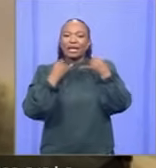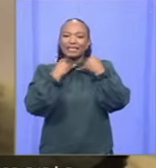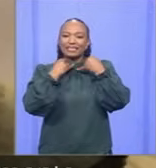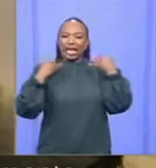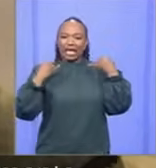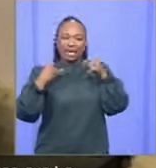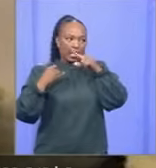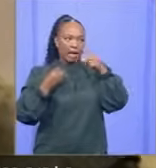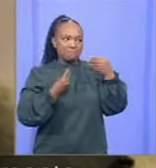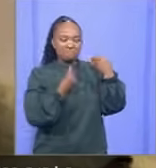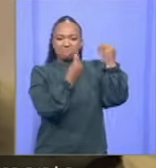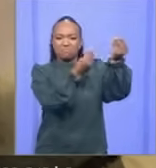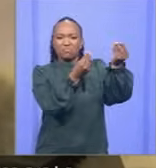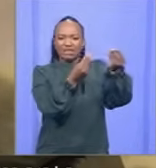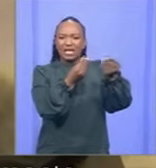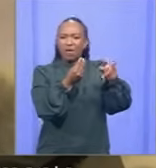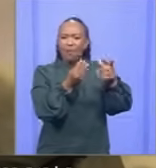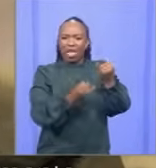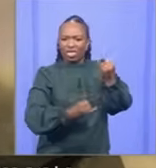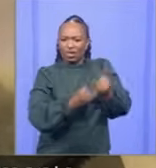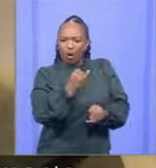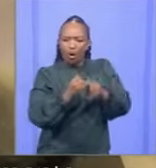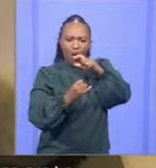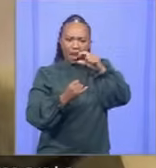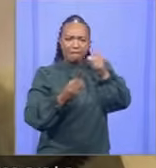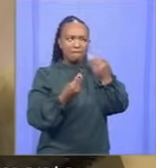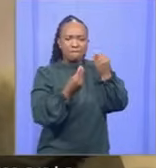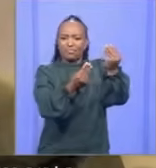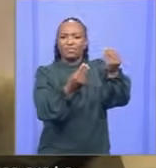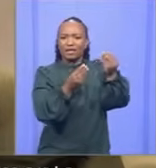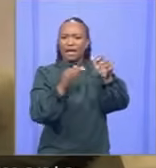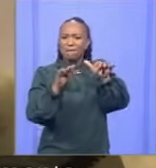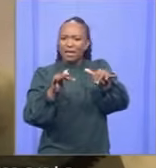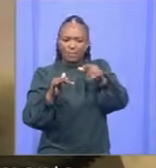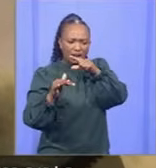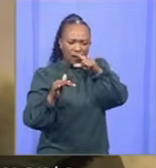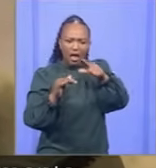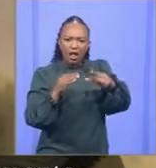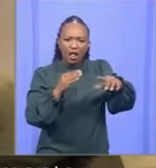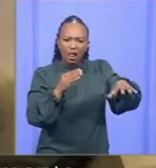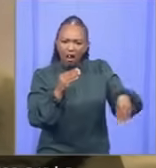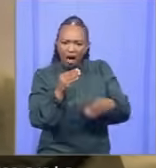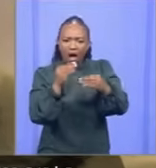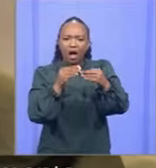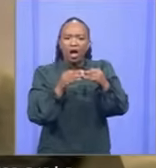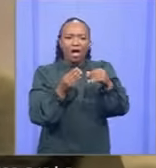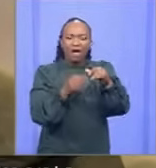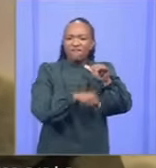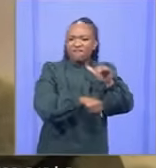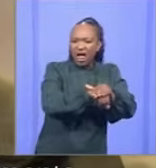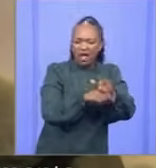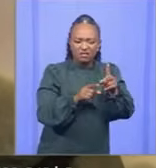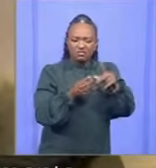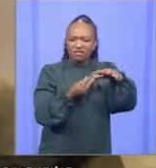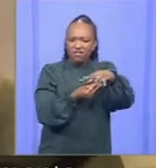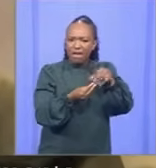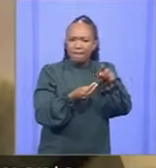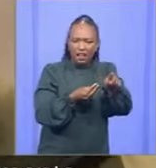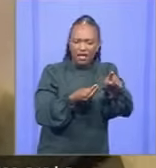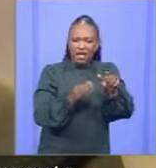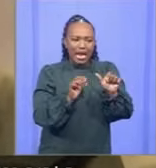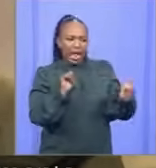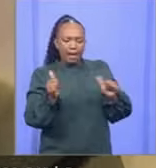submission, because we were misled in terms of the names that were submitted. People were putting in their friends, family, and even certain neighbors